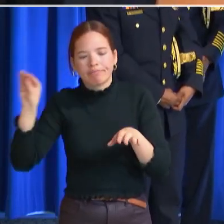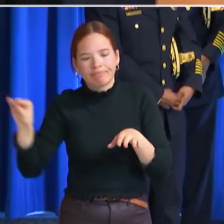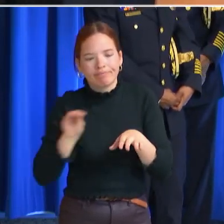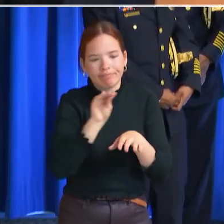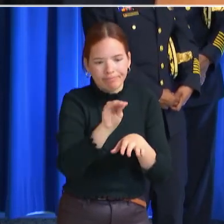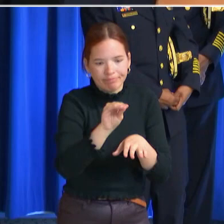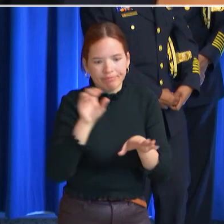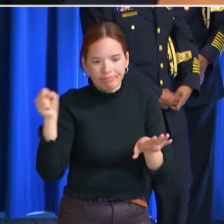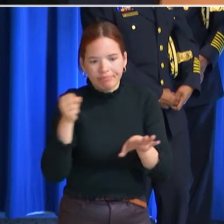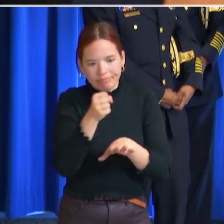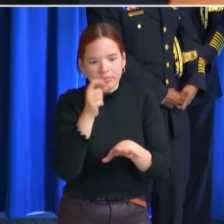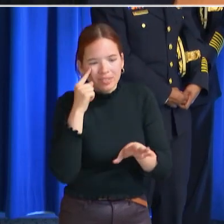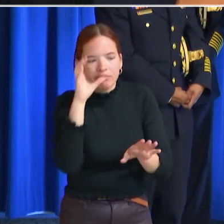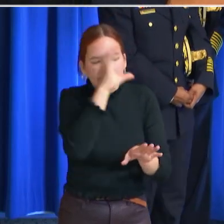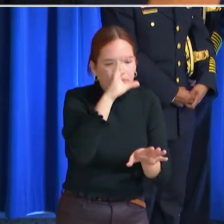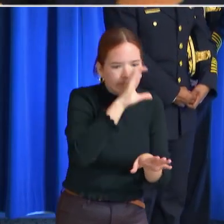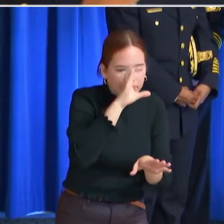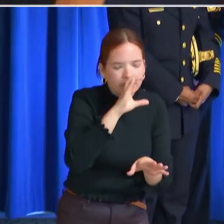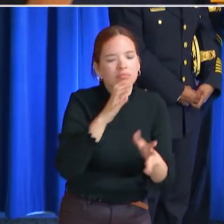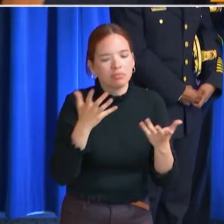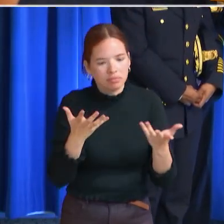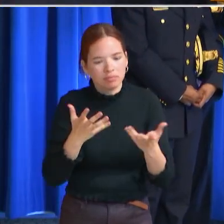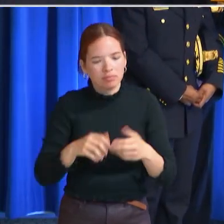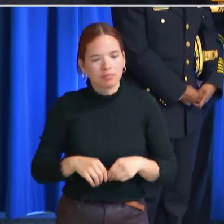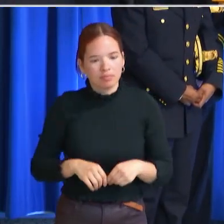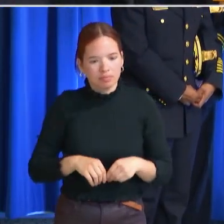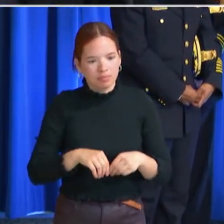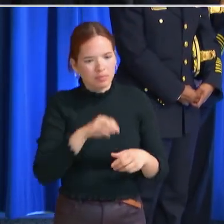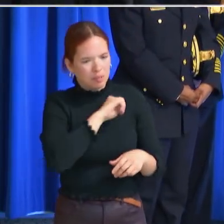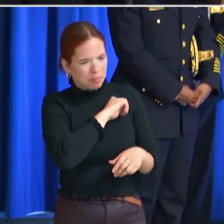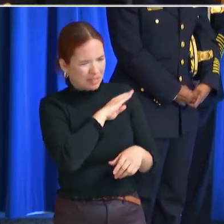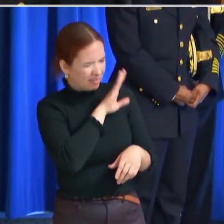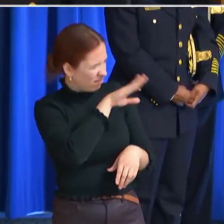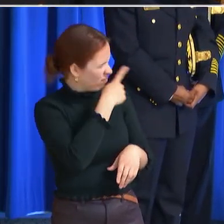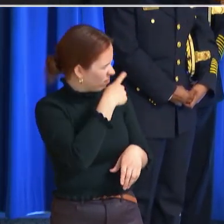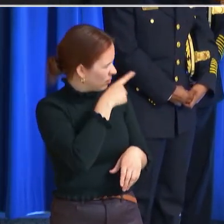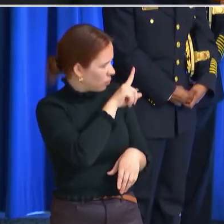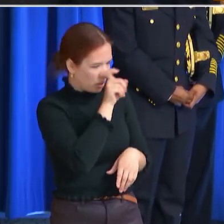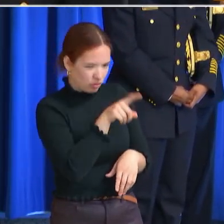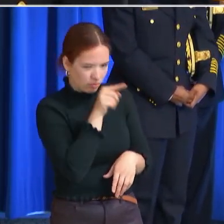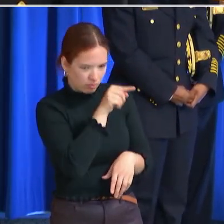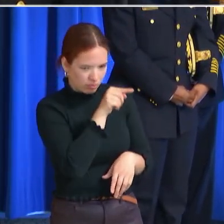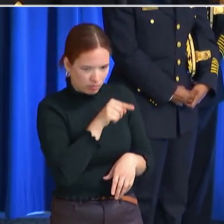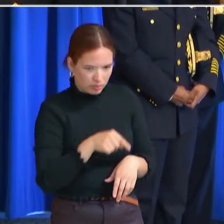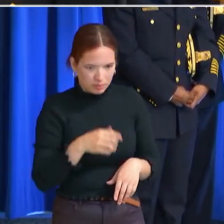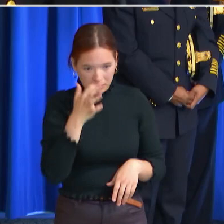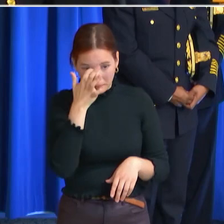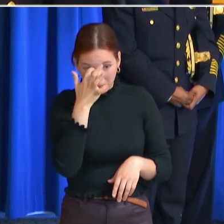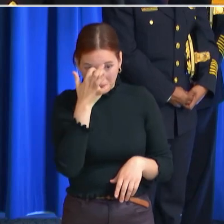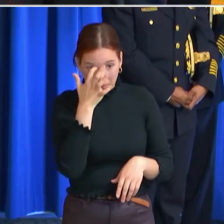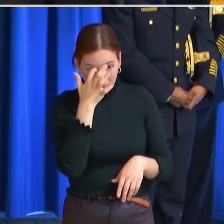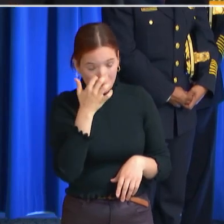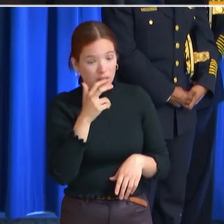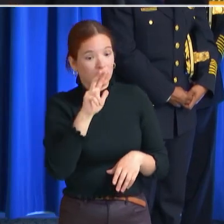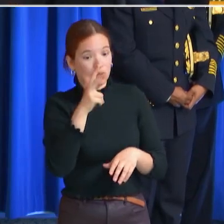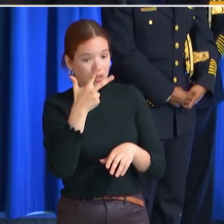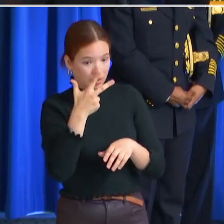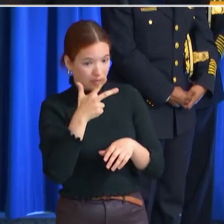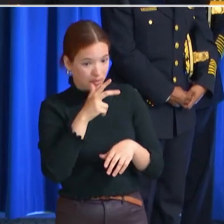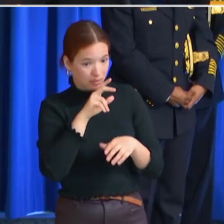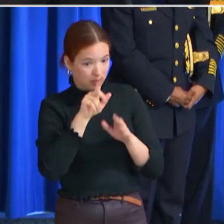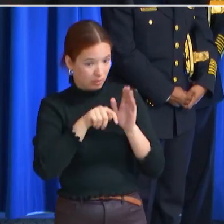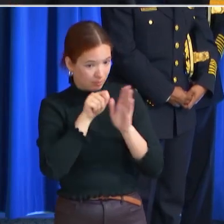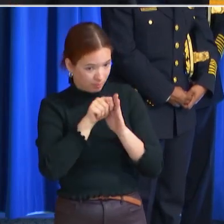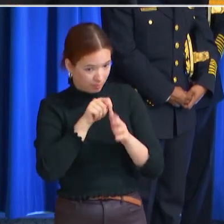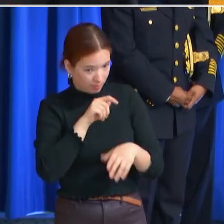Mayor Bowser, could I ask you, just reflecting, you mentioned it, you're a third-term mayor. Mm-hmm. Some people have been with you since day one.